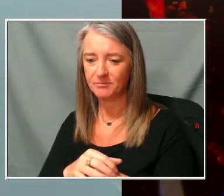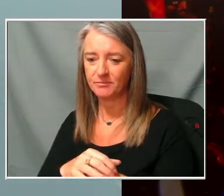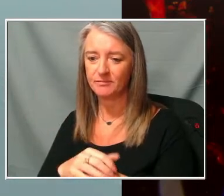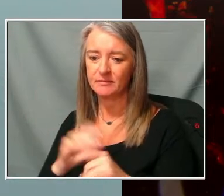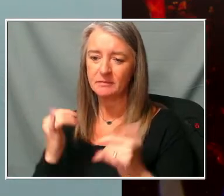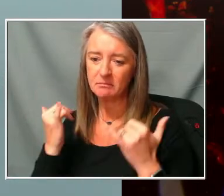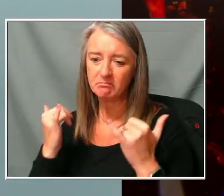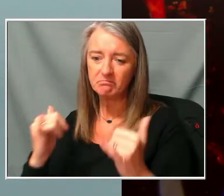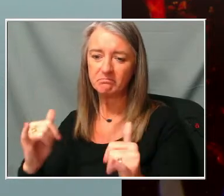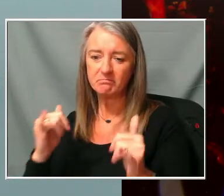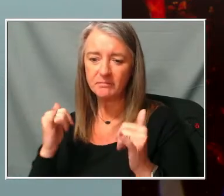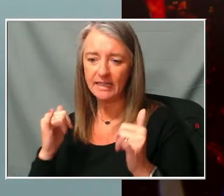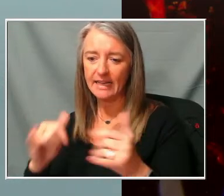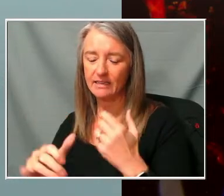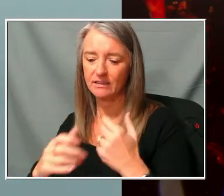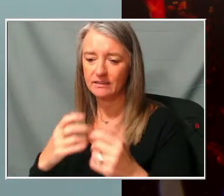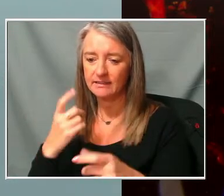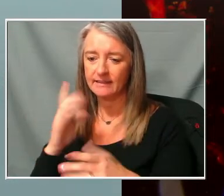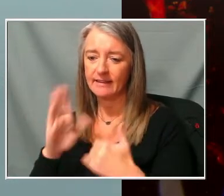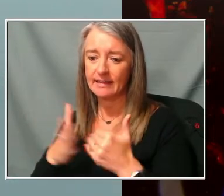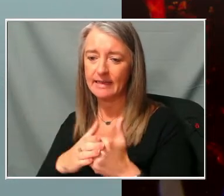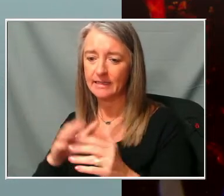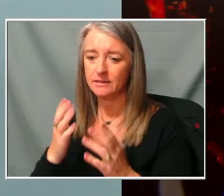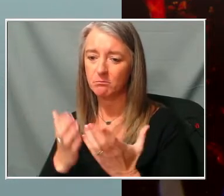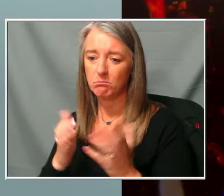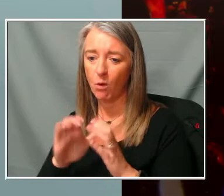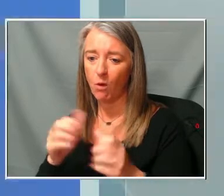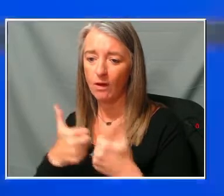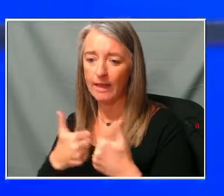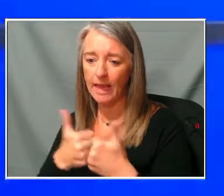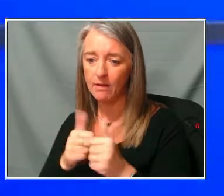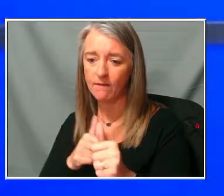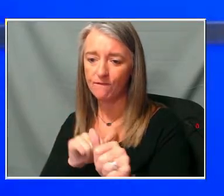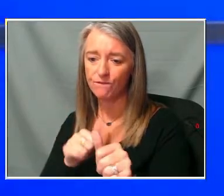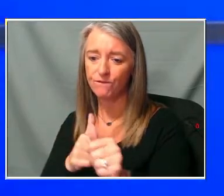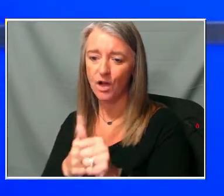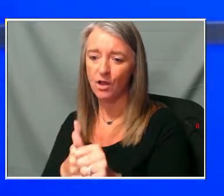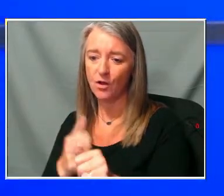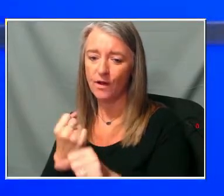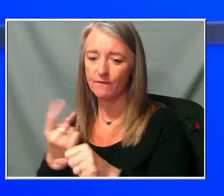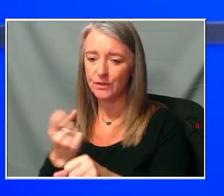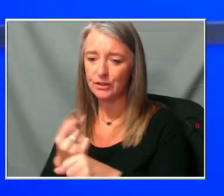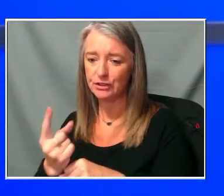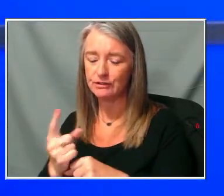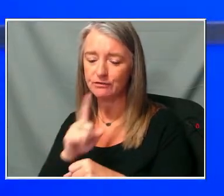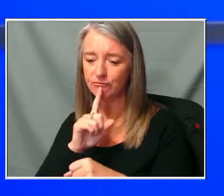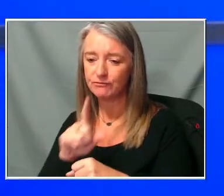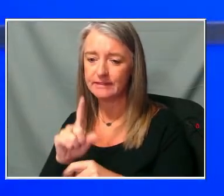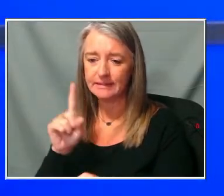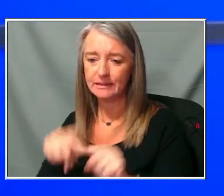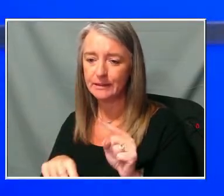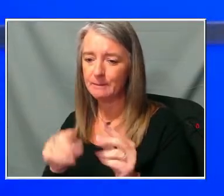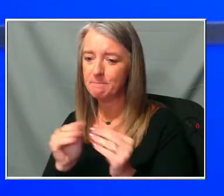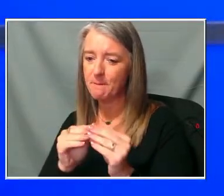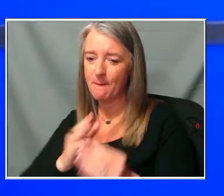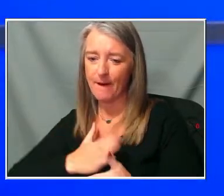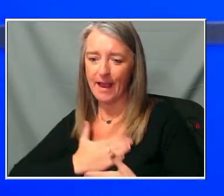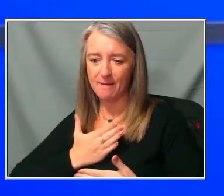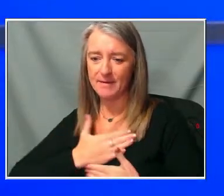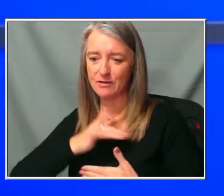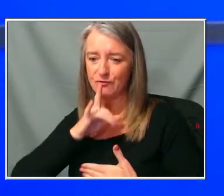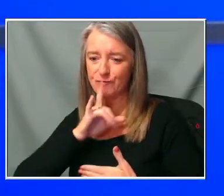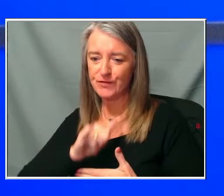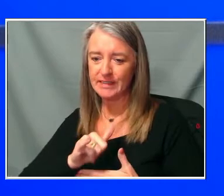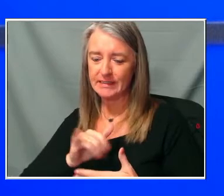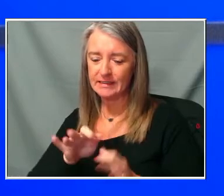this year at this next bowl game that they played, and we follow them every year, and it's just, I couldn't have been more happy. And they were like, really, just the